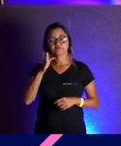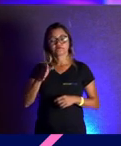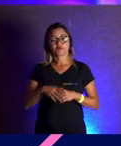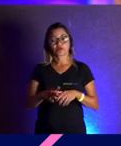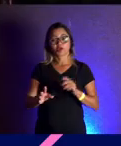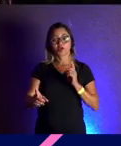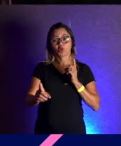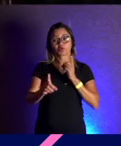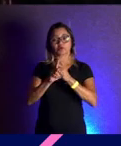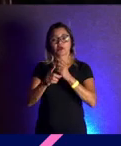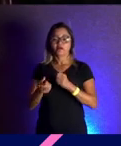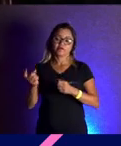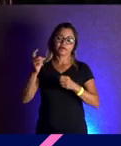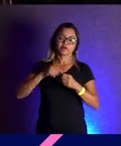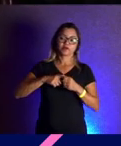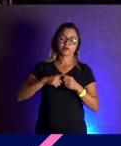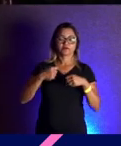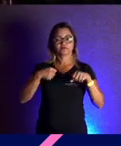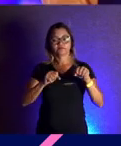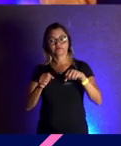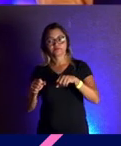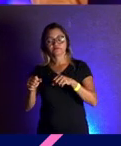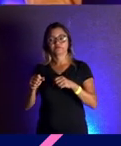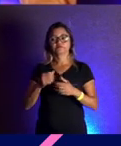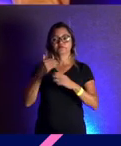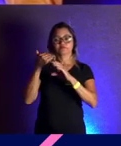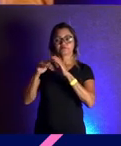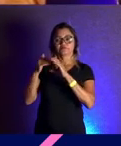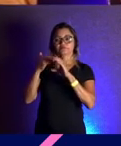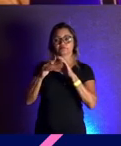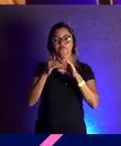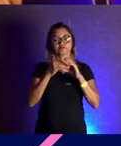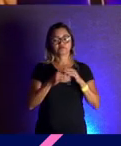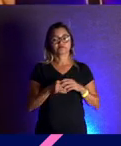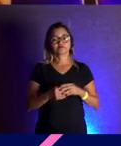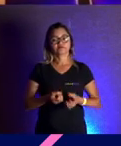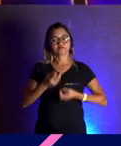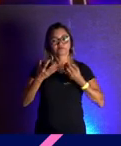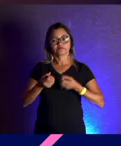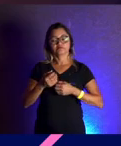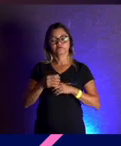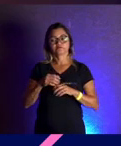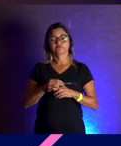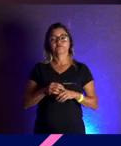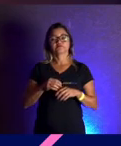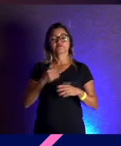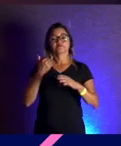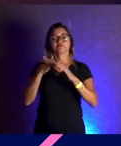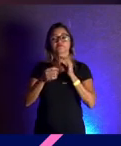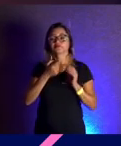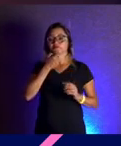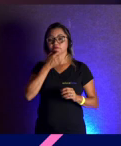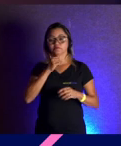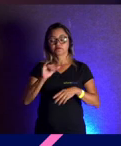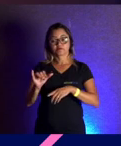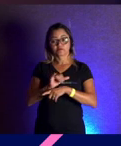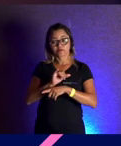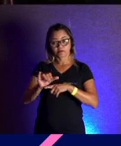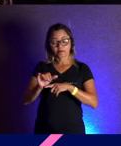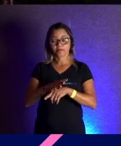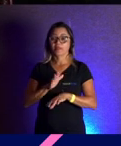they wrote it all up, they sent it to Kinshasa, and we wrote it up. We sent it on to New York, and New York looked and said, oh, there's only 40 cases in